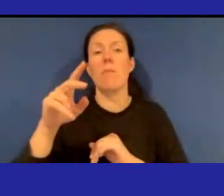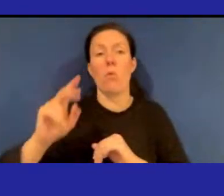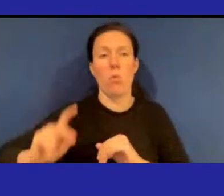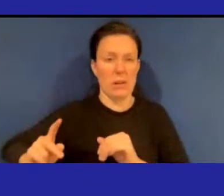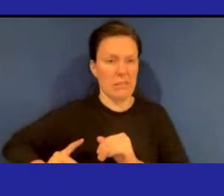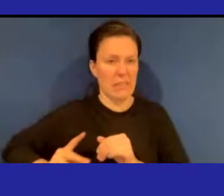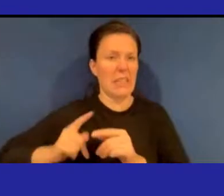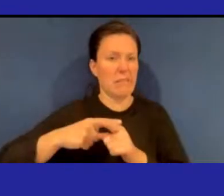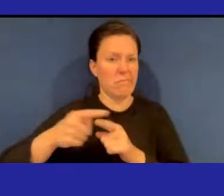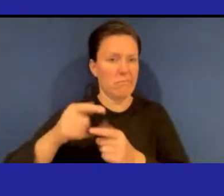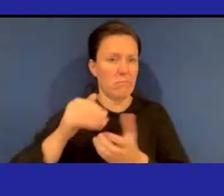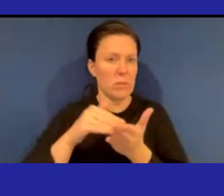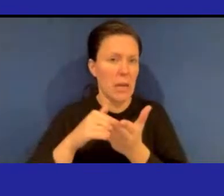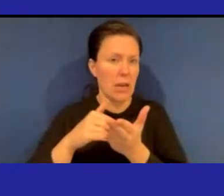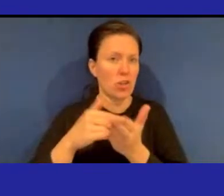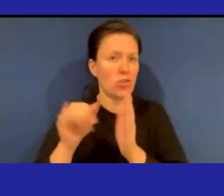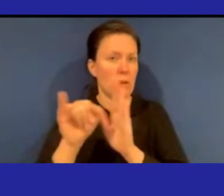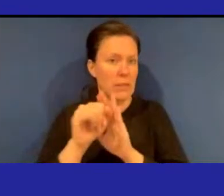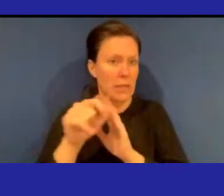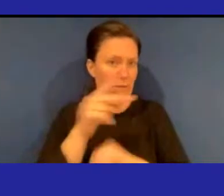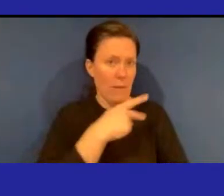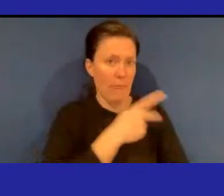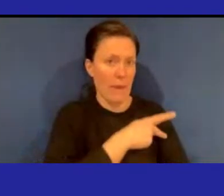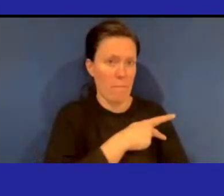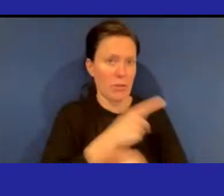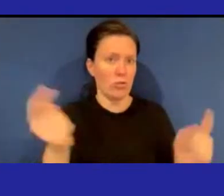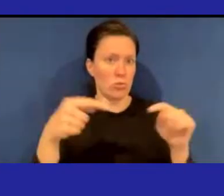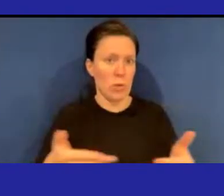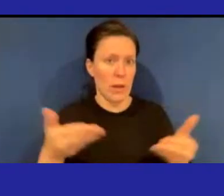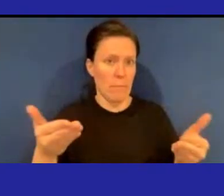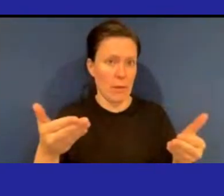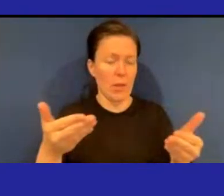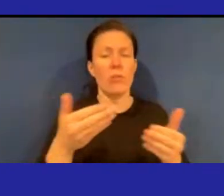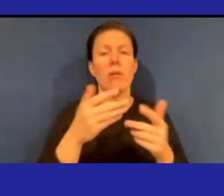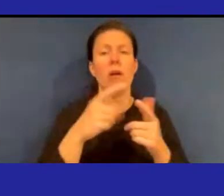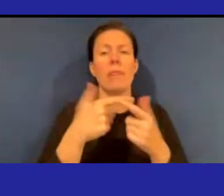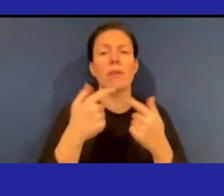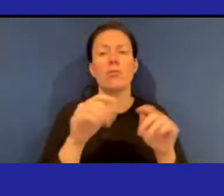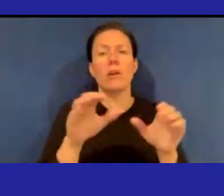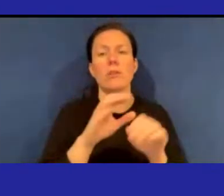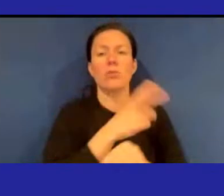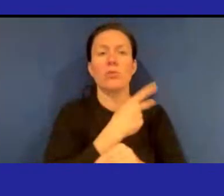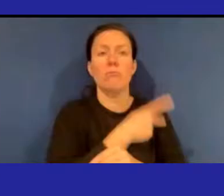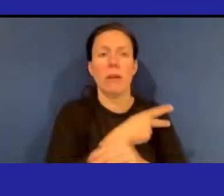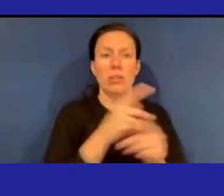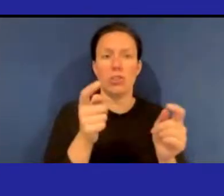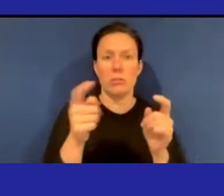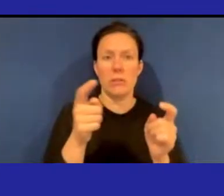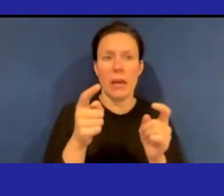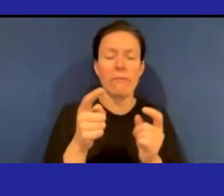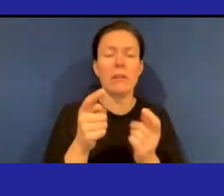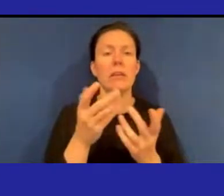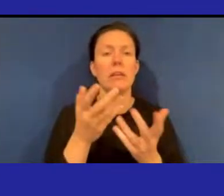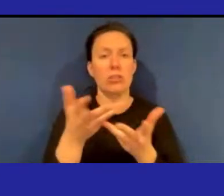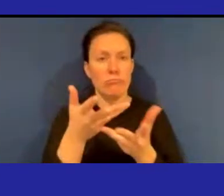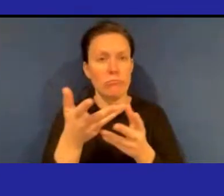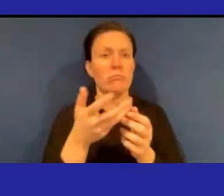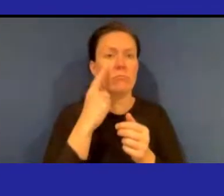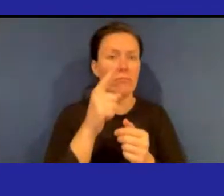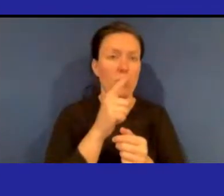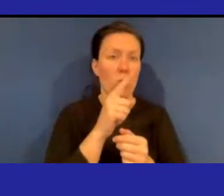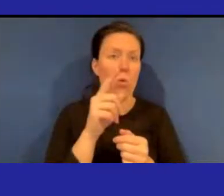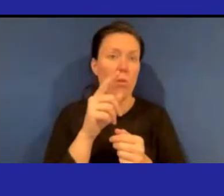candidates, and really doing a lot of patient navigation as well as education for those patients.